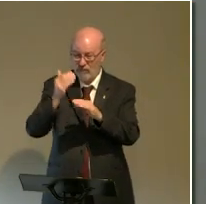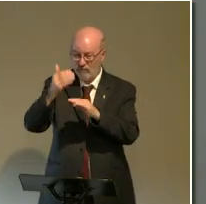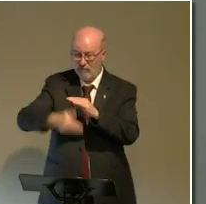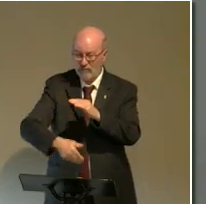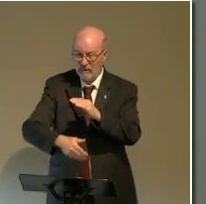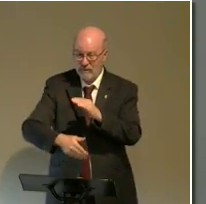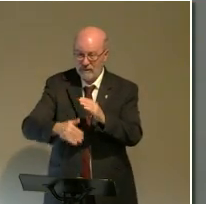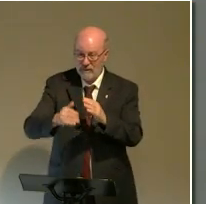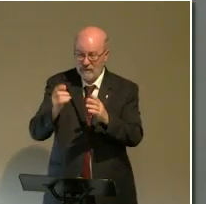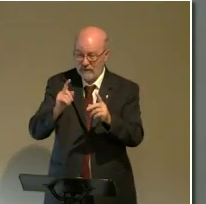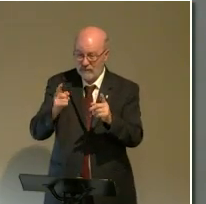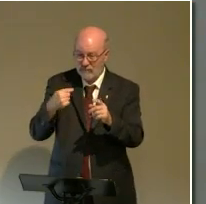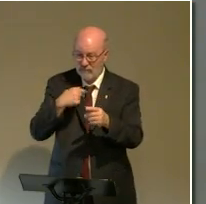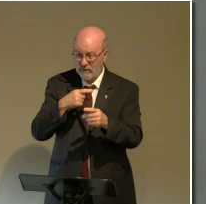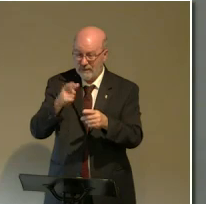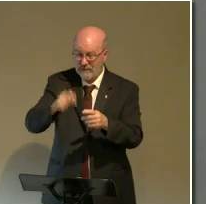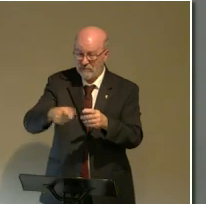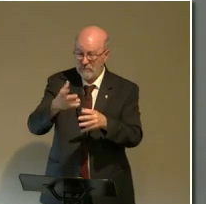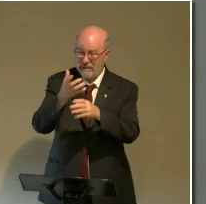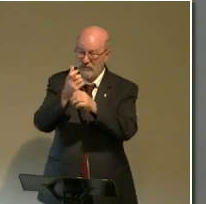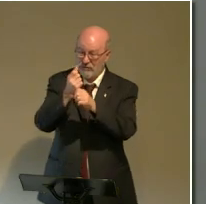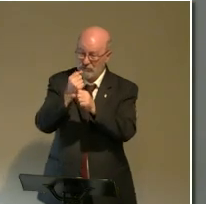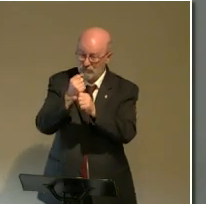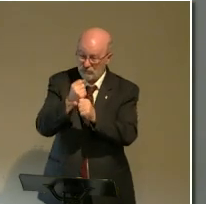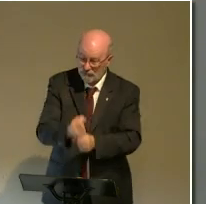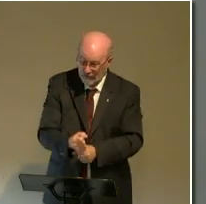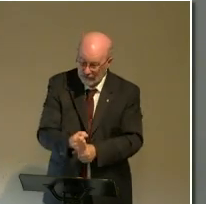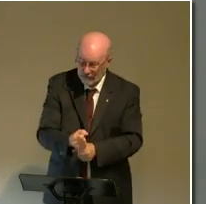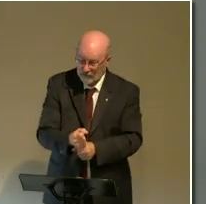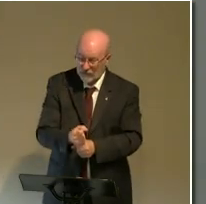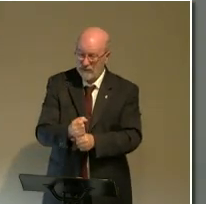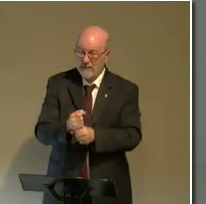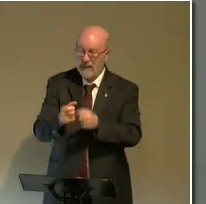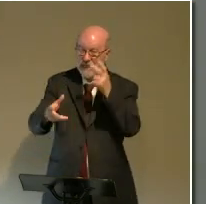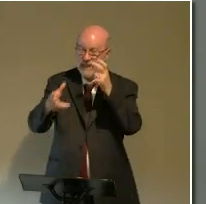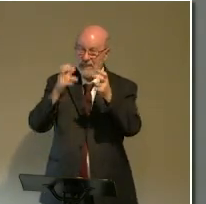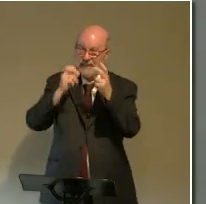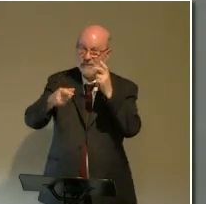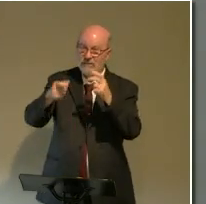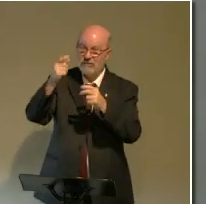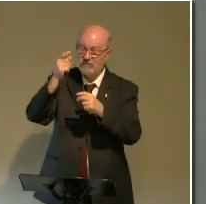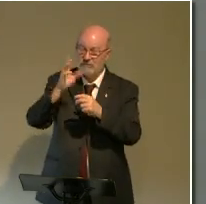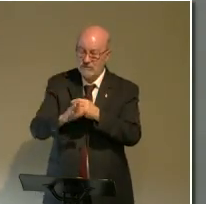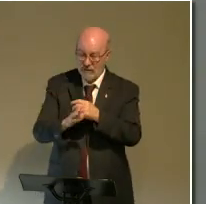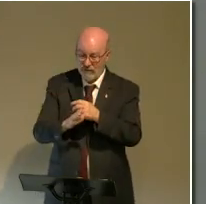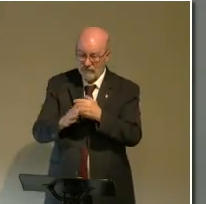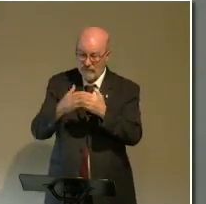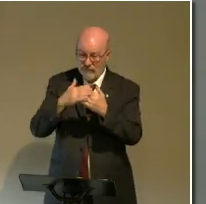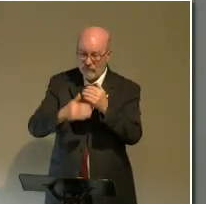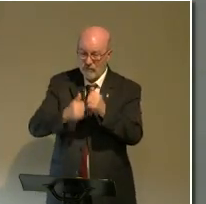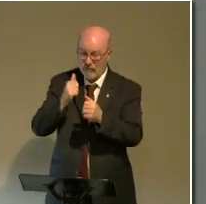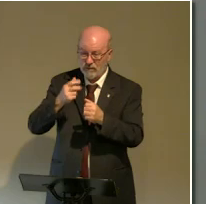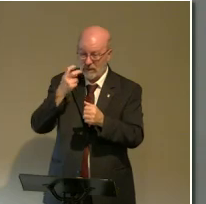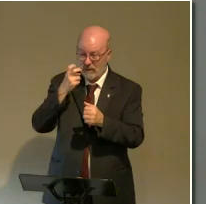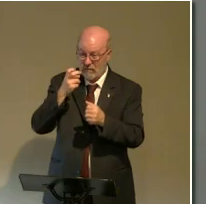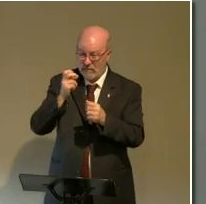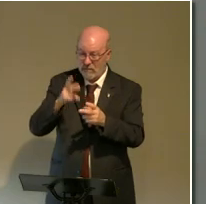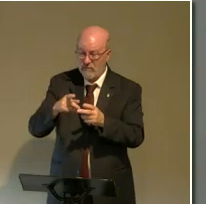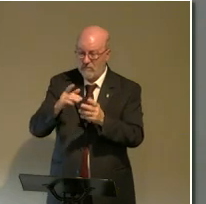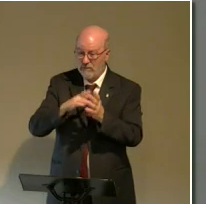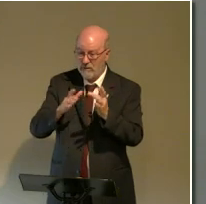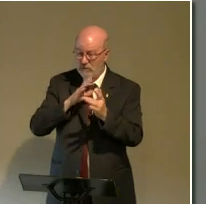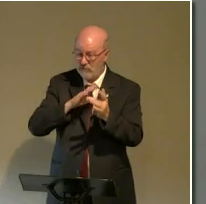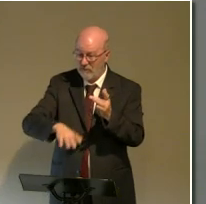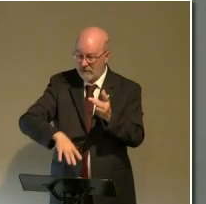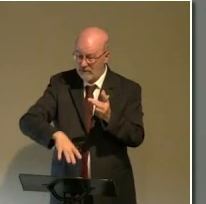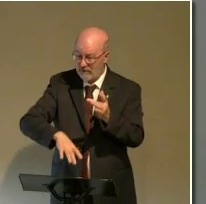And that's where we come in. We have to be open and listen to him, okay? The closest a non-believer will be to Christ will